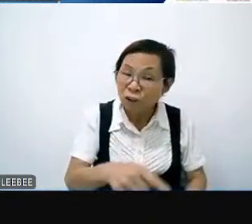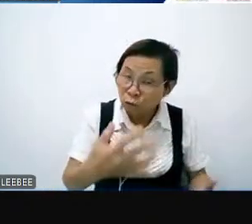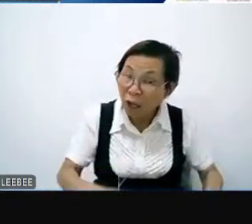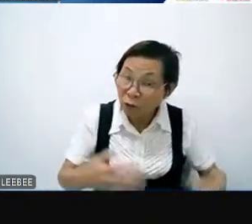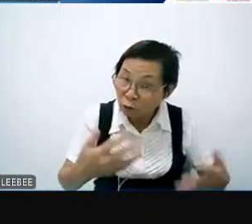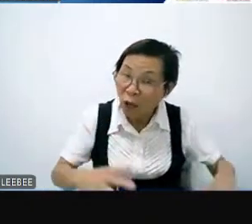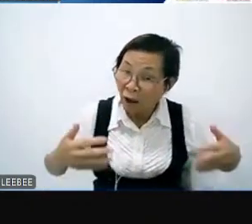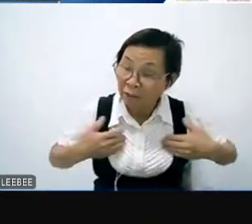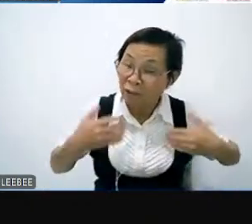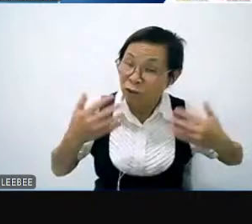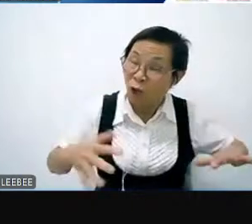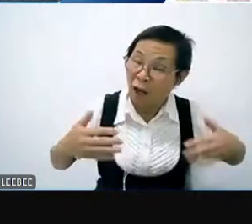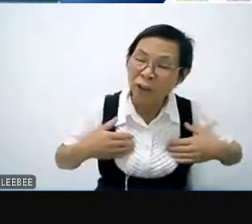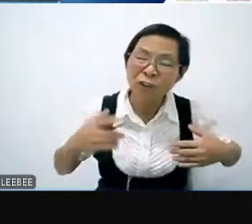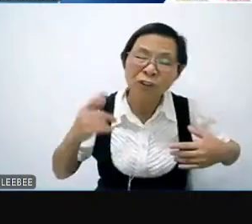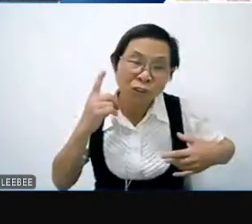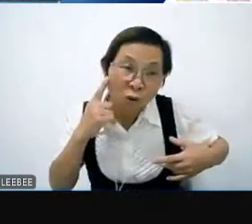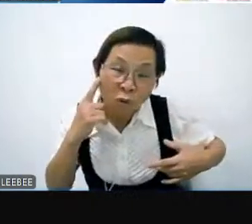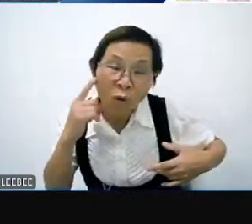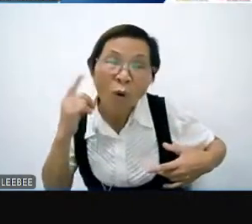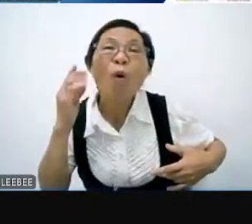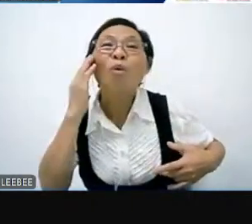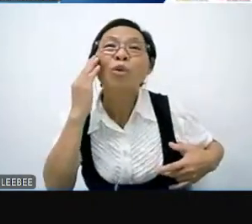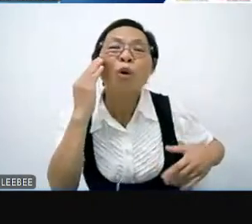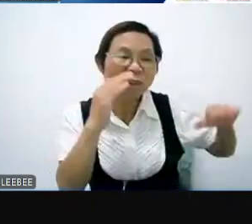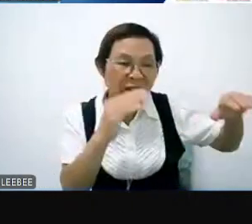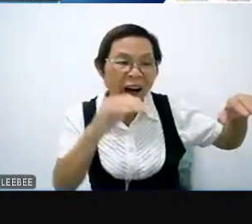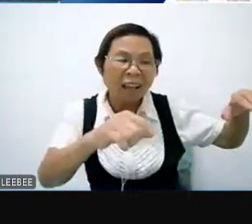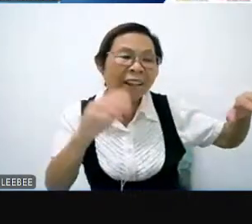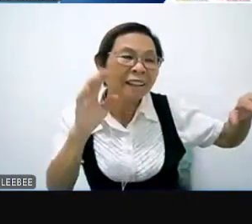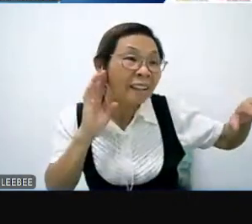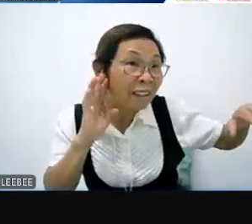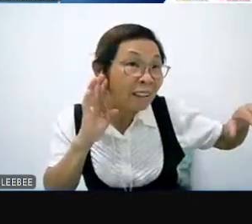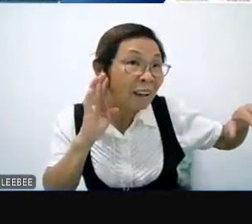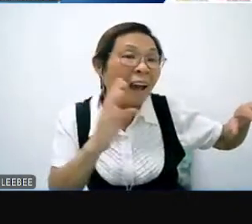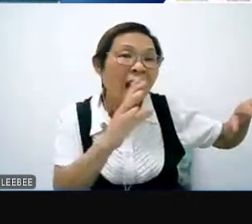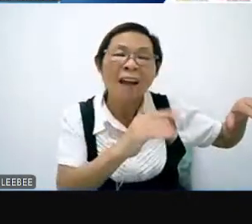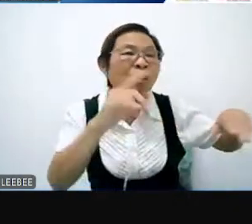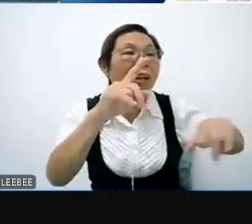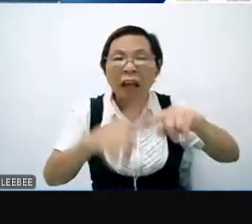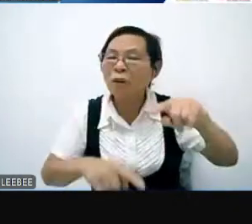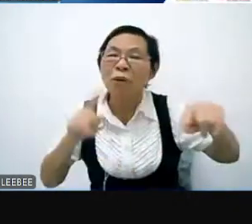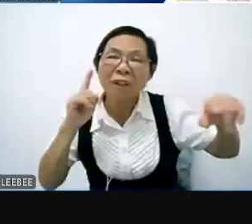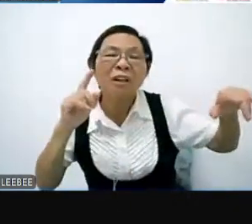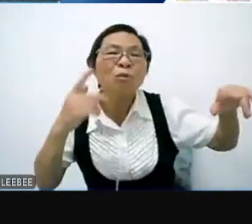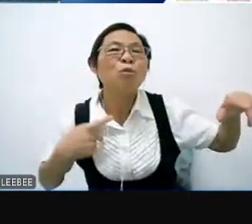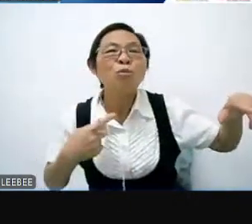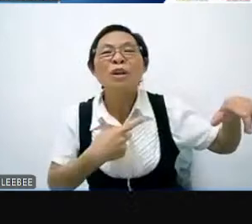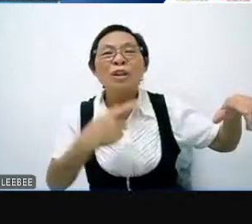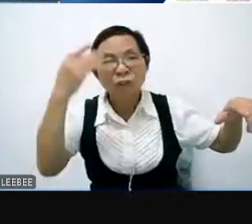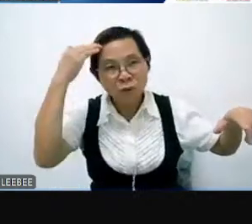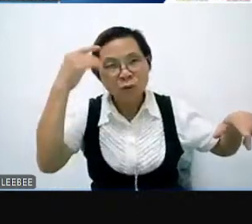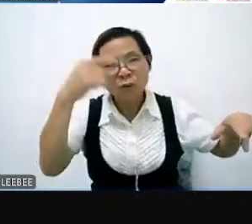know that what sound the child can hear and what cannot be heard. So this is an example of normal hearing.